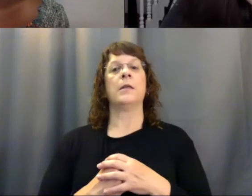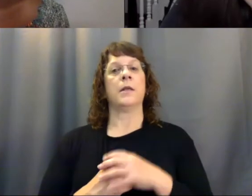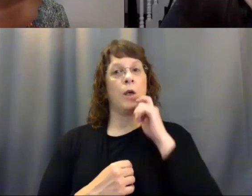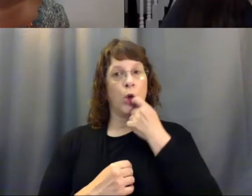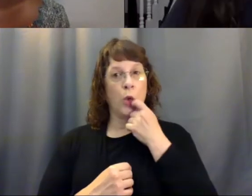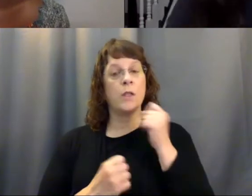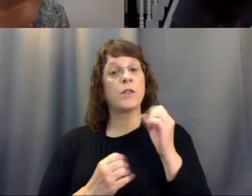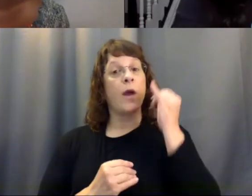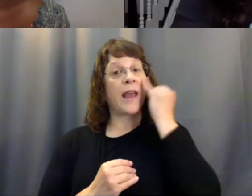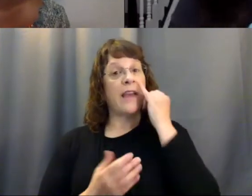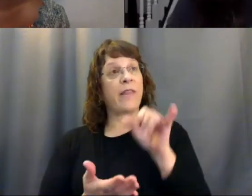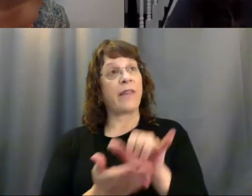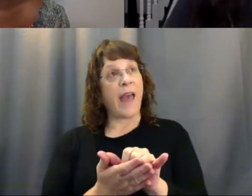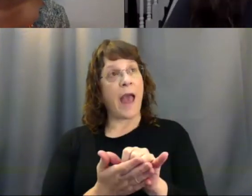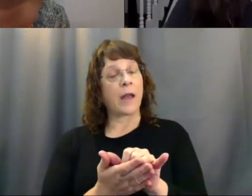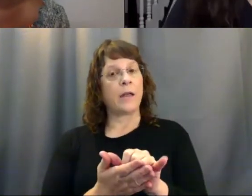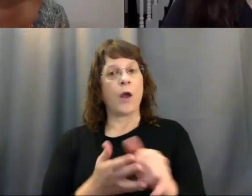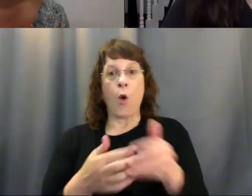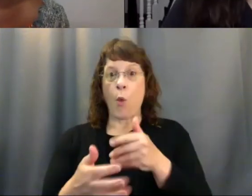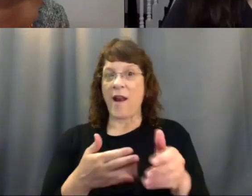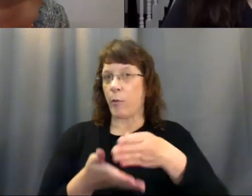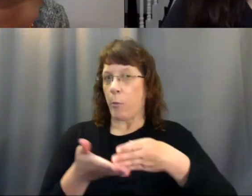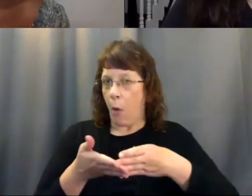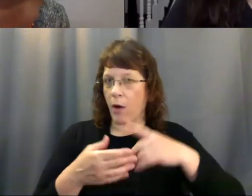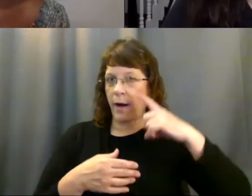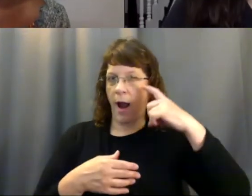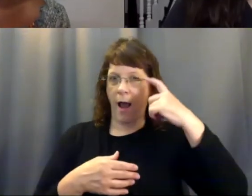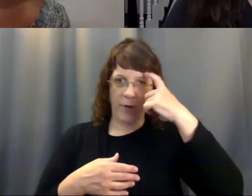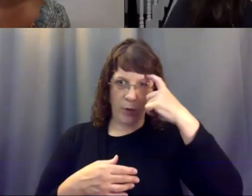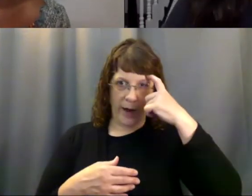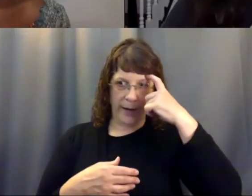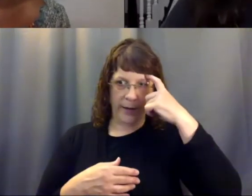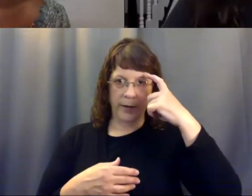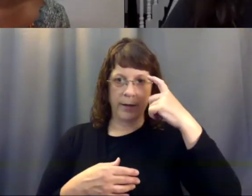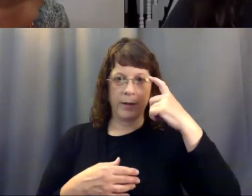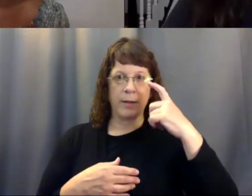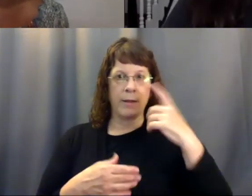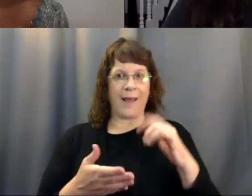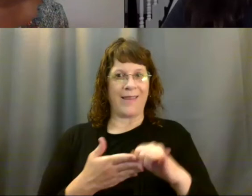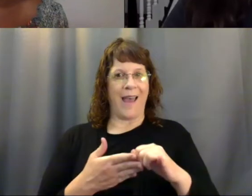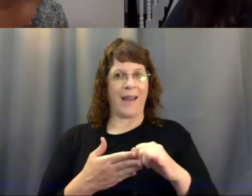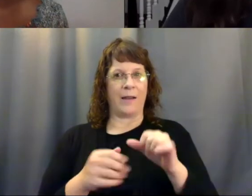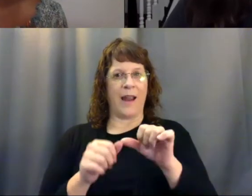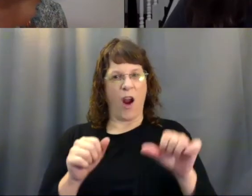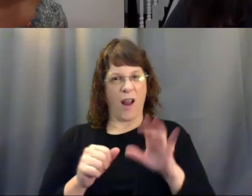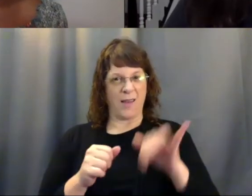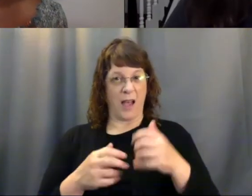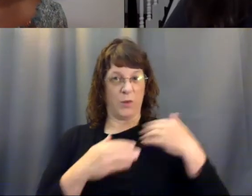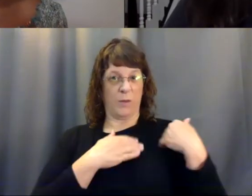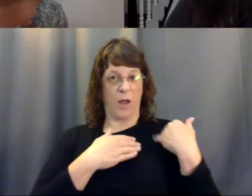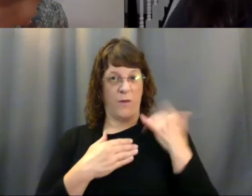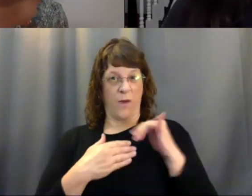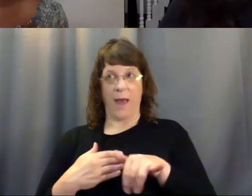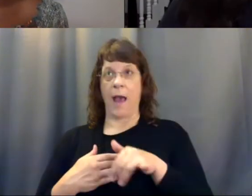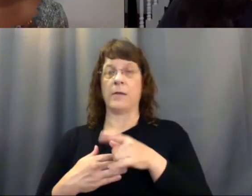So if whatever part of the brain, like that area was responsible for, I know,